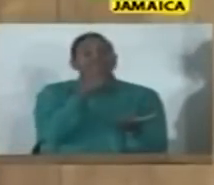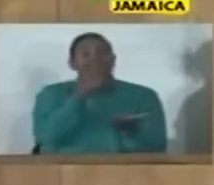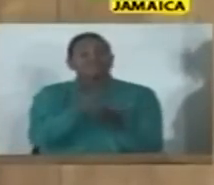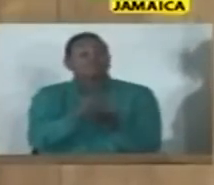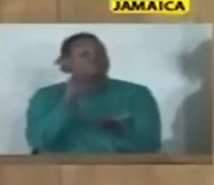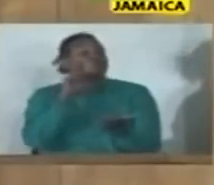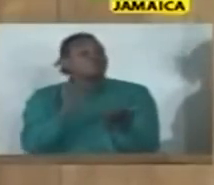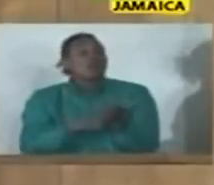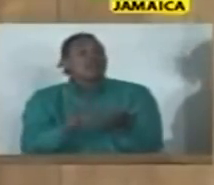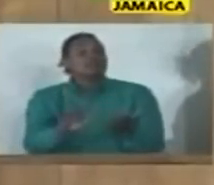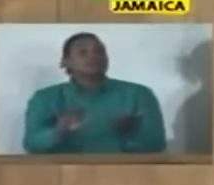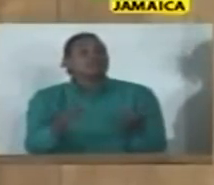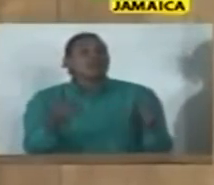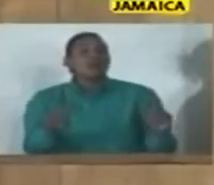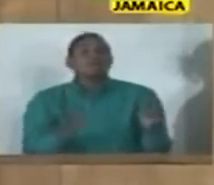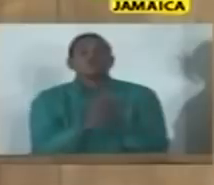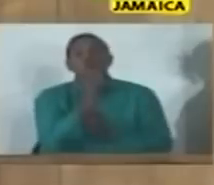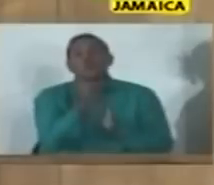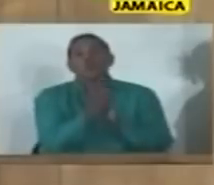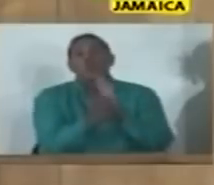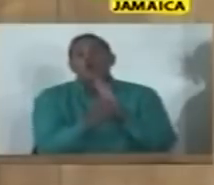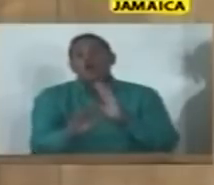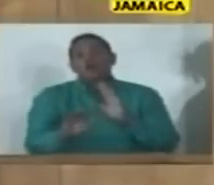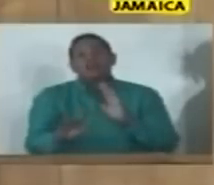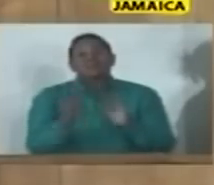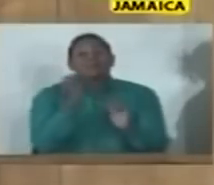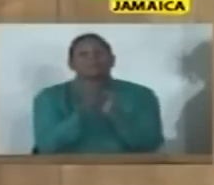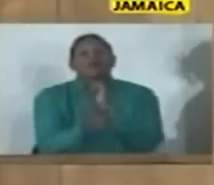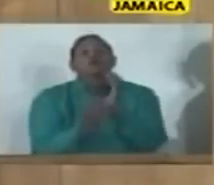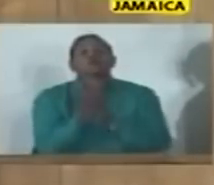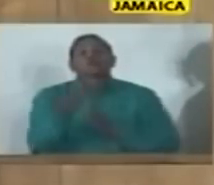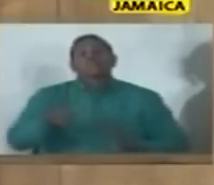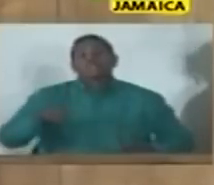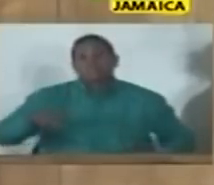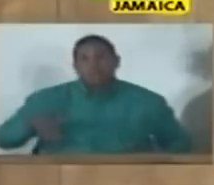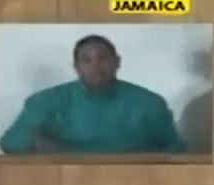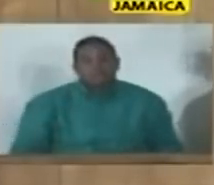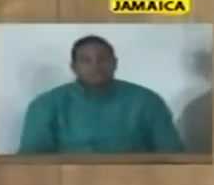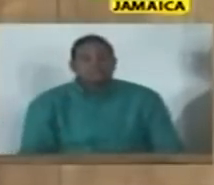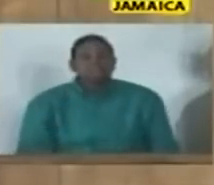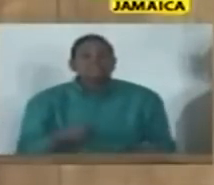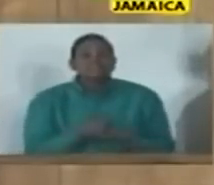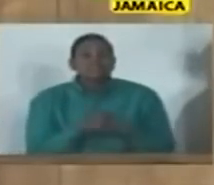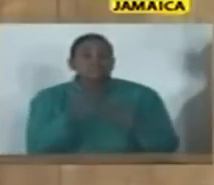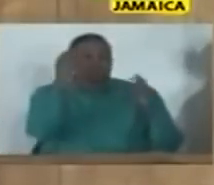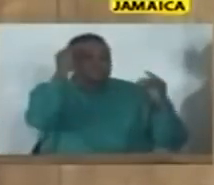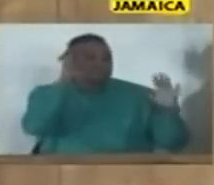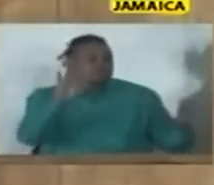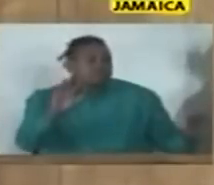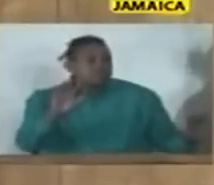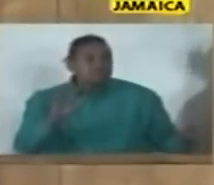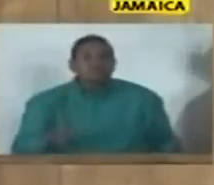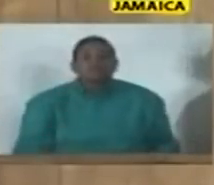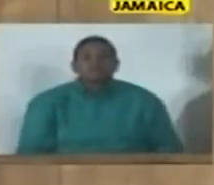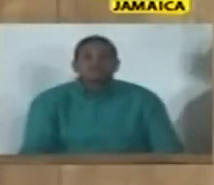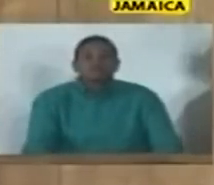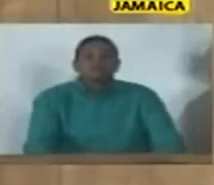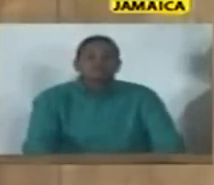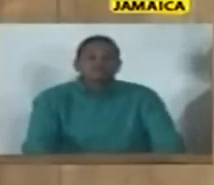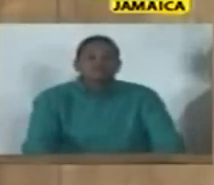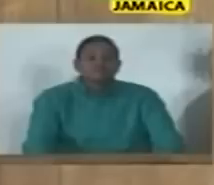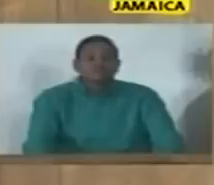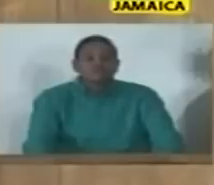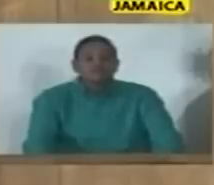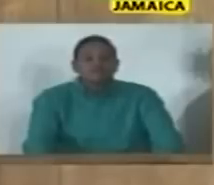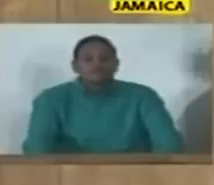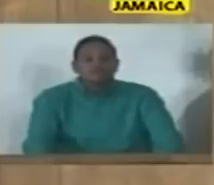recognition by the law passed by this Parliament. And consider this, Mr. President. A couple of years